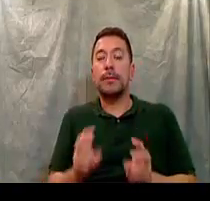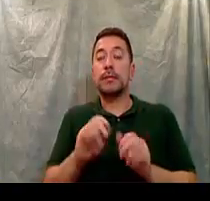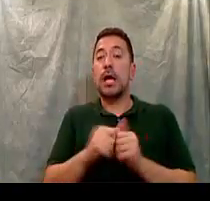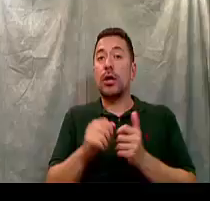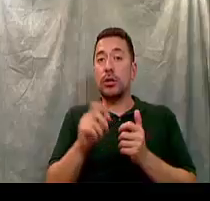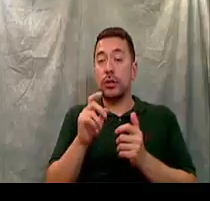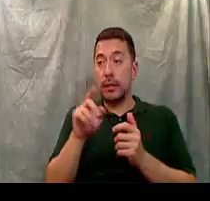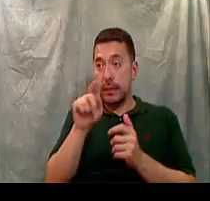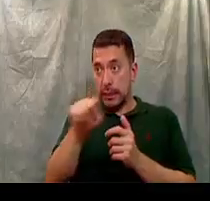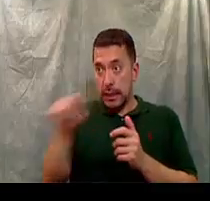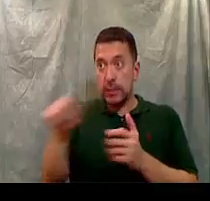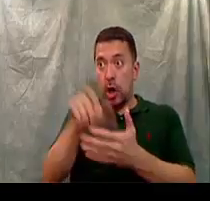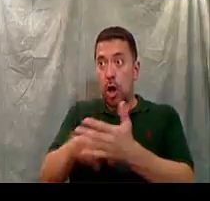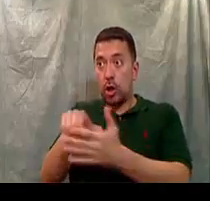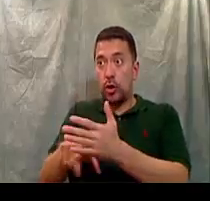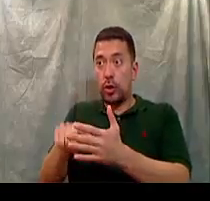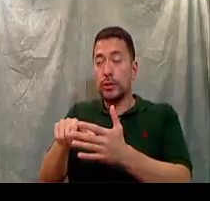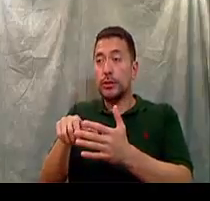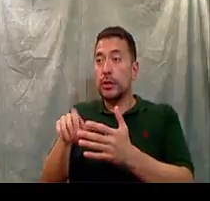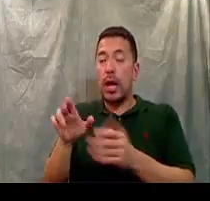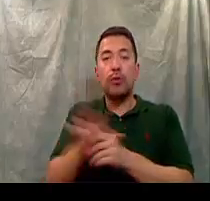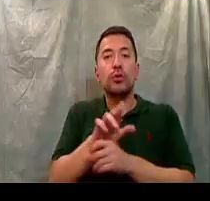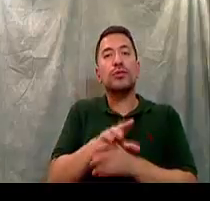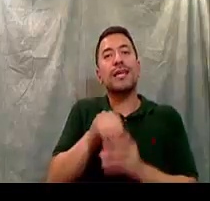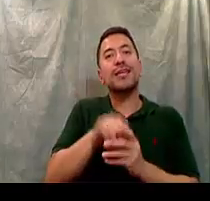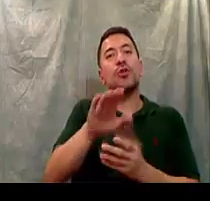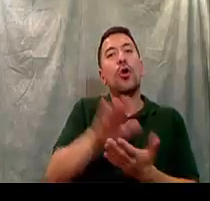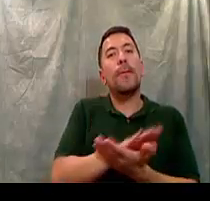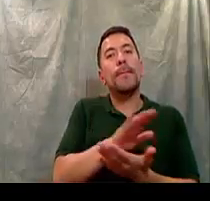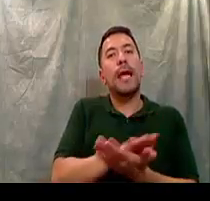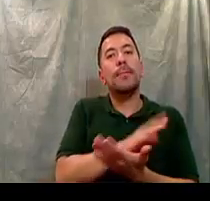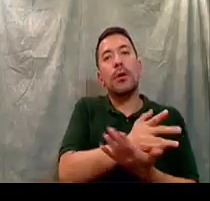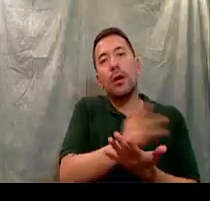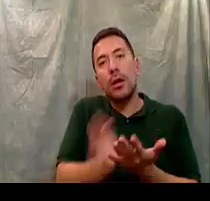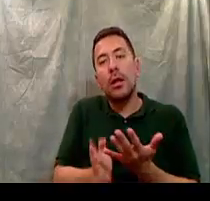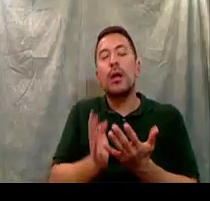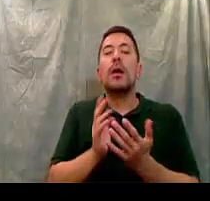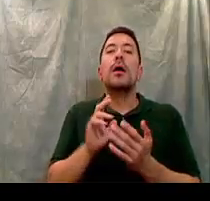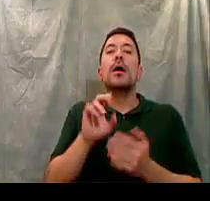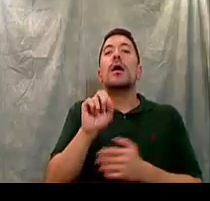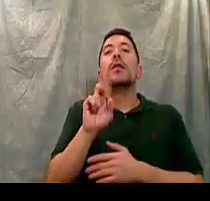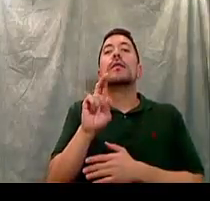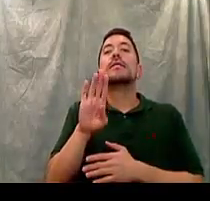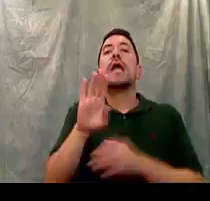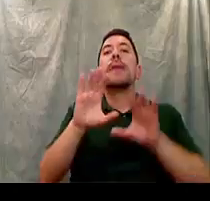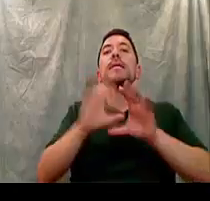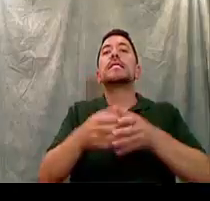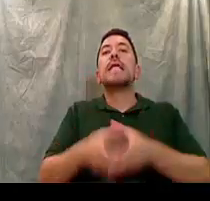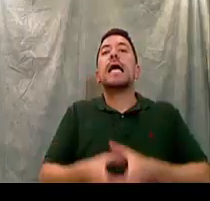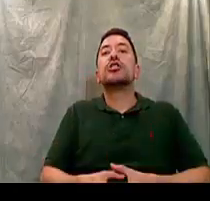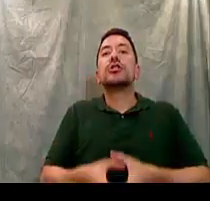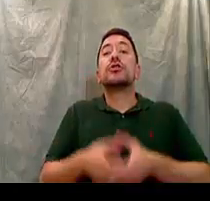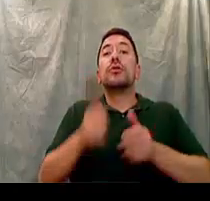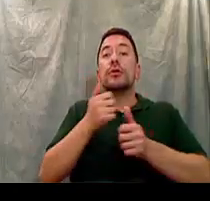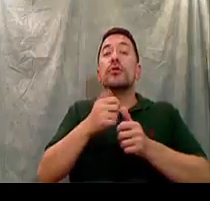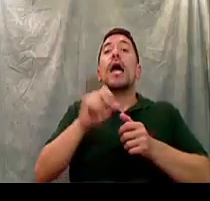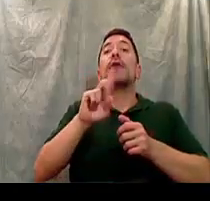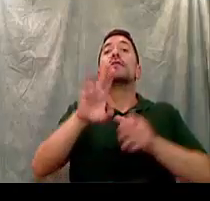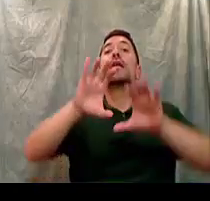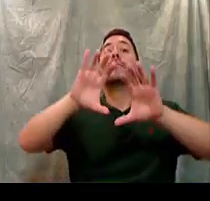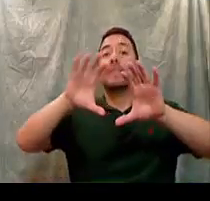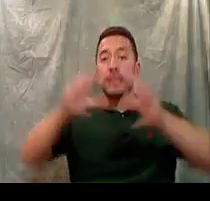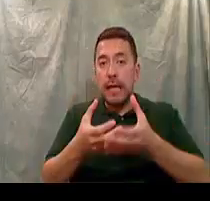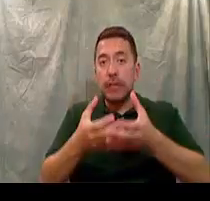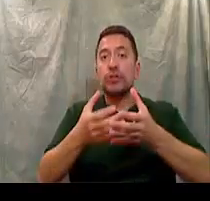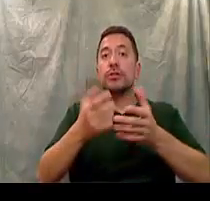entire paper? And then if you think about the subsection of the literature review, do you need to sort of have some subcategories under the literature